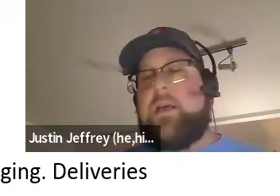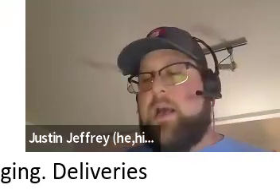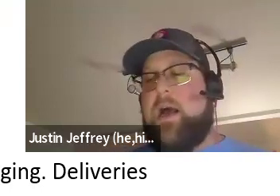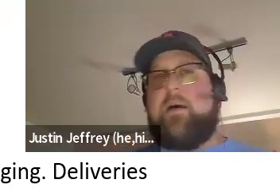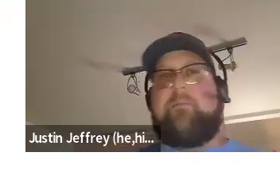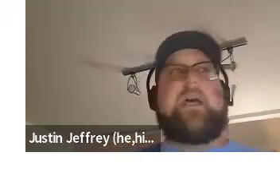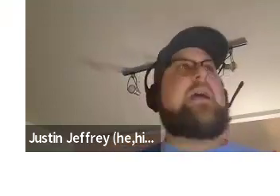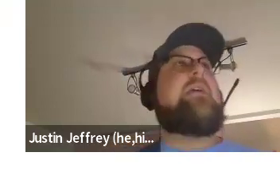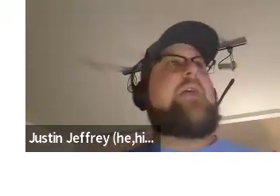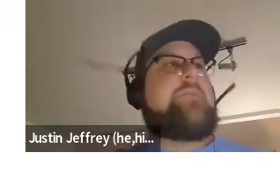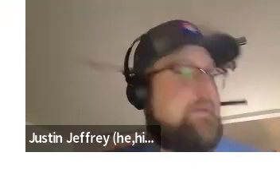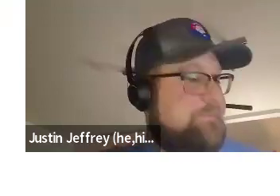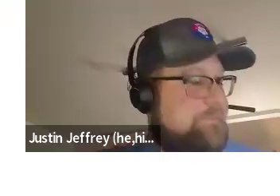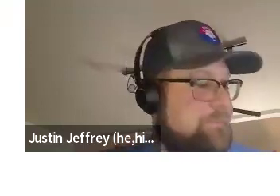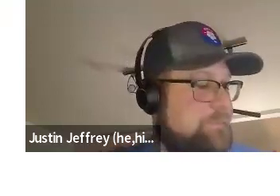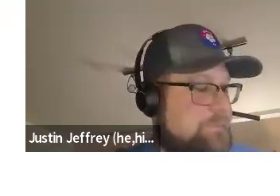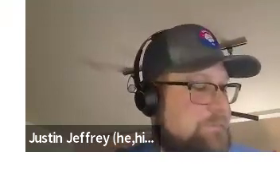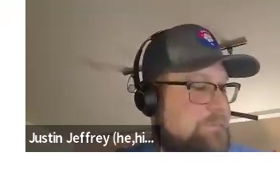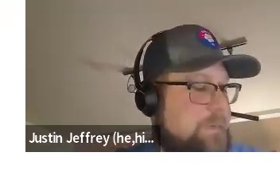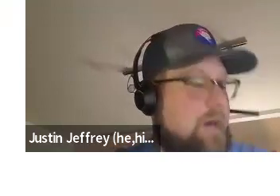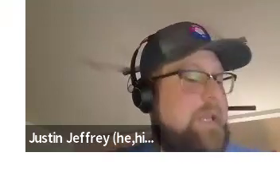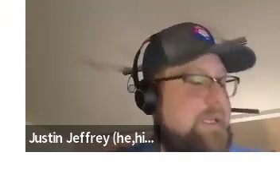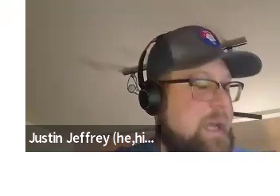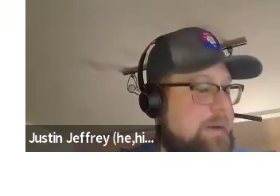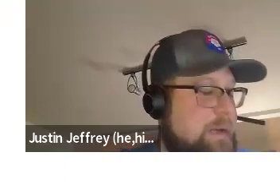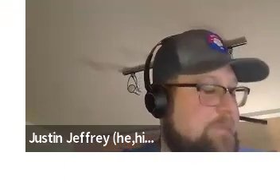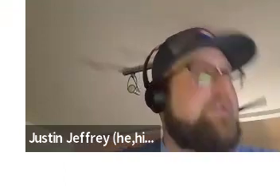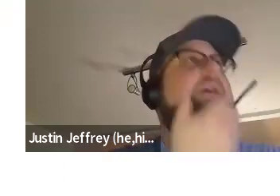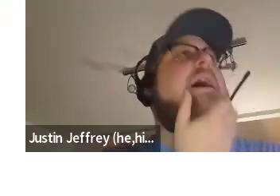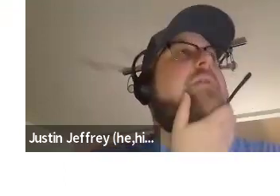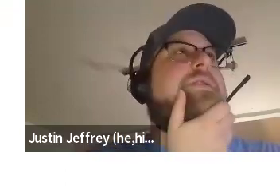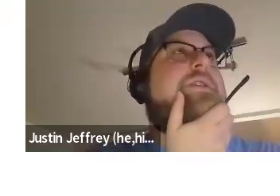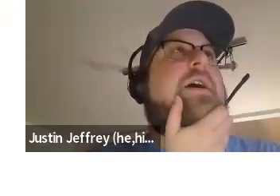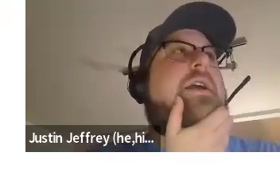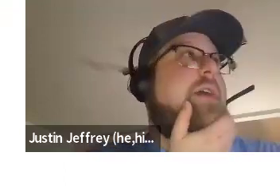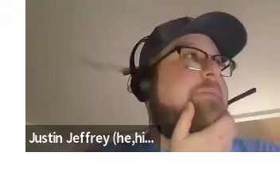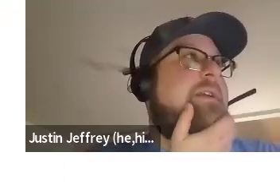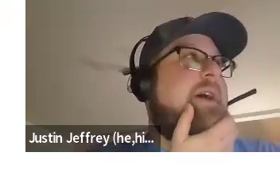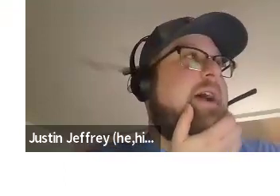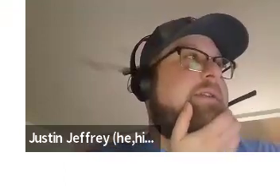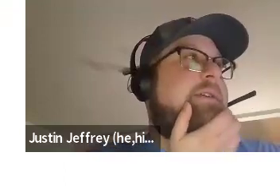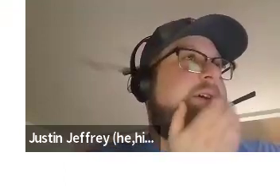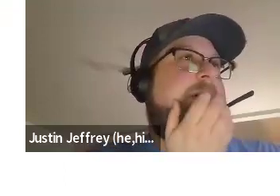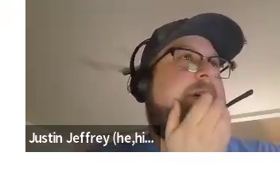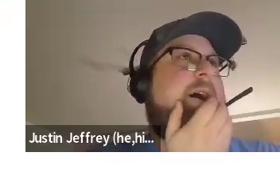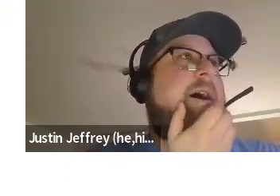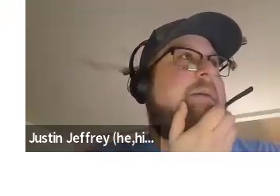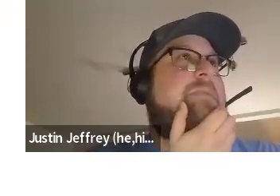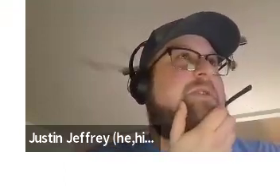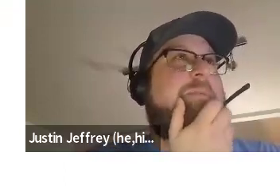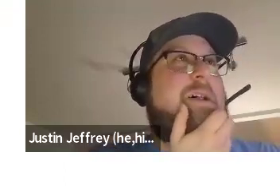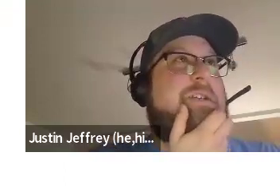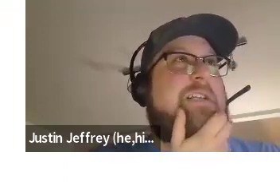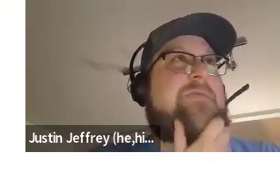link. But that kind of wraps up our meeting today. I feel like I was talking rapidly fast.